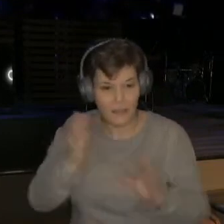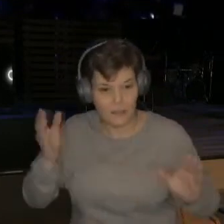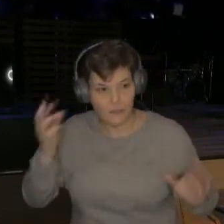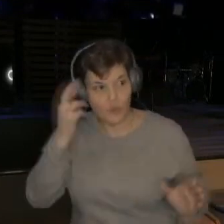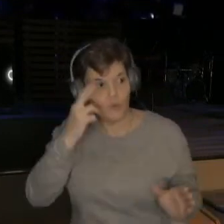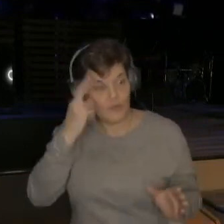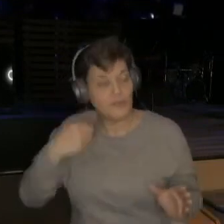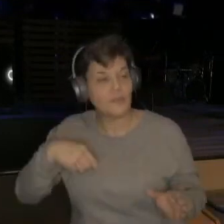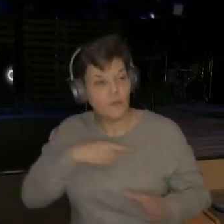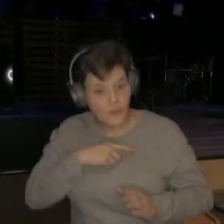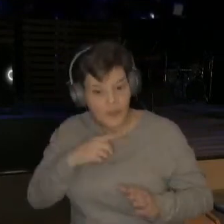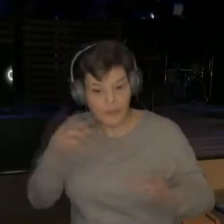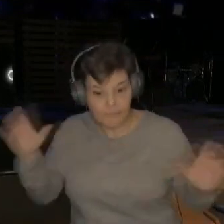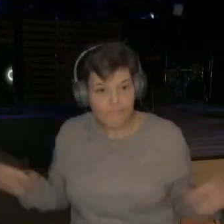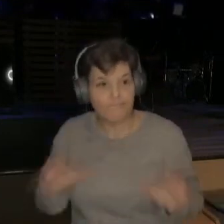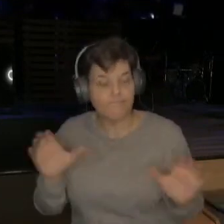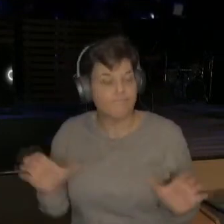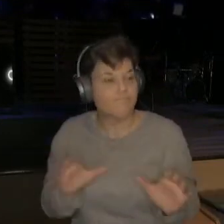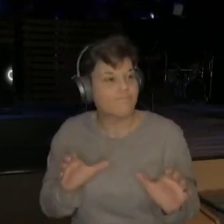performance-based culture.